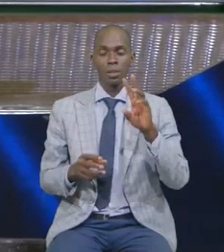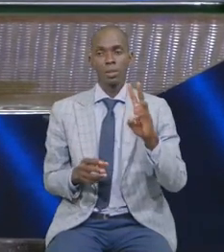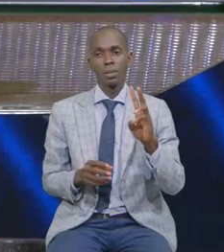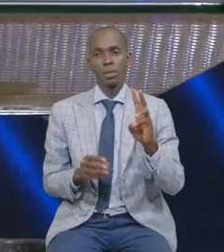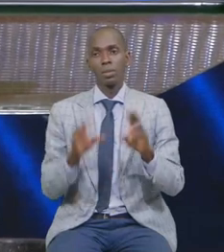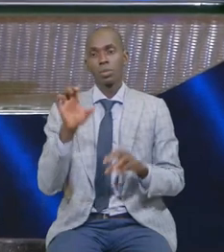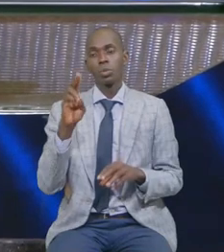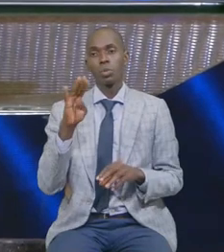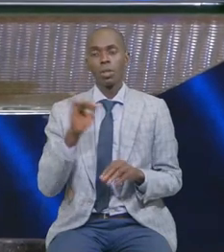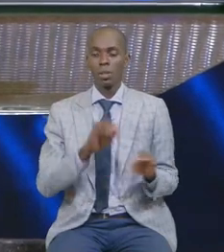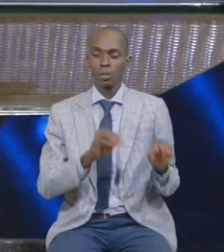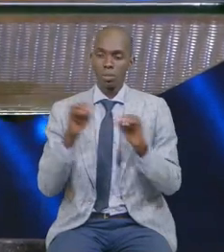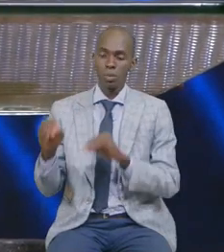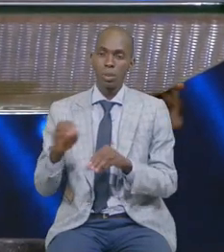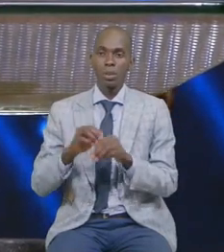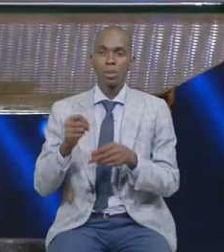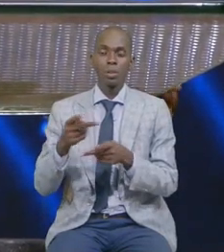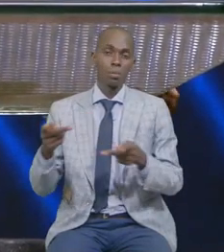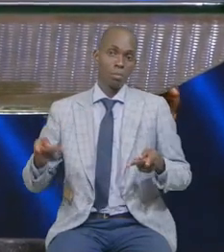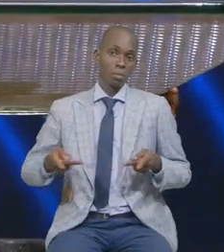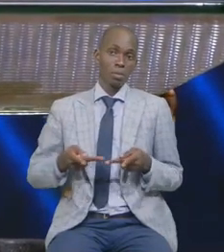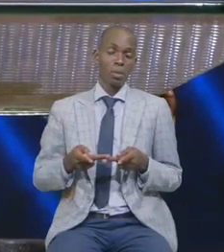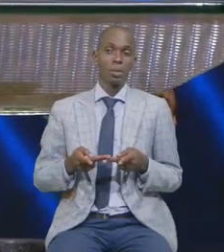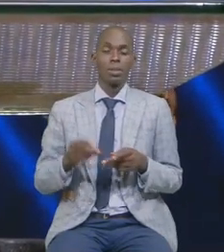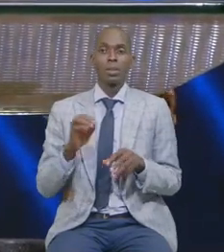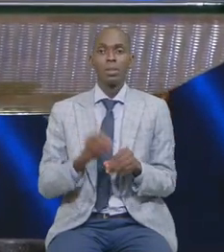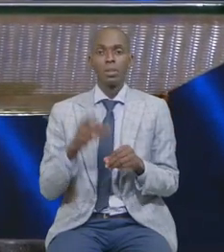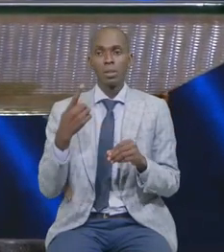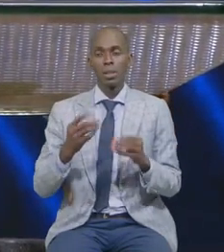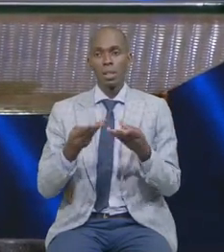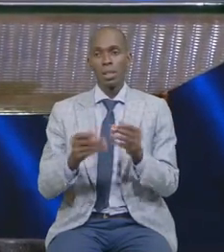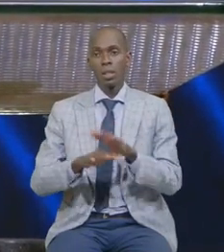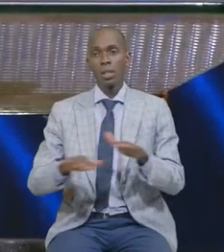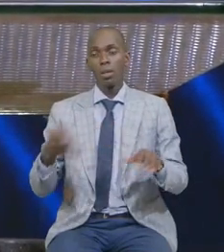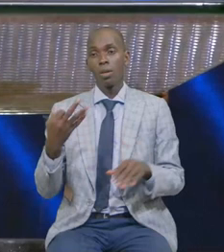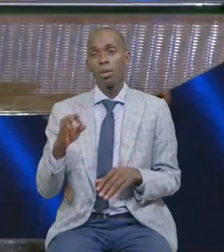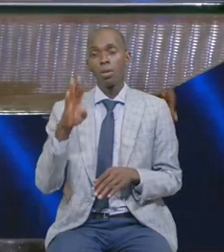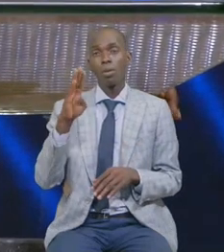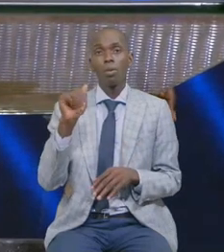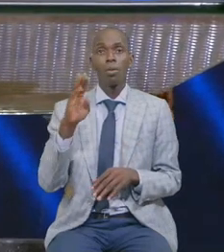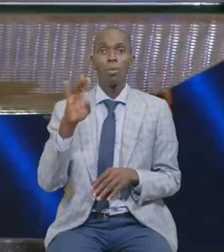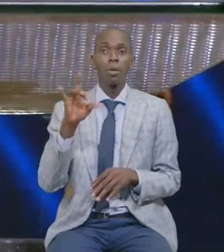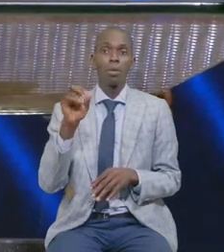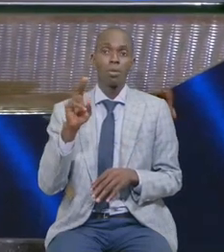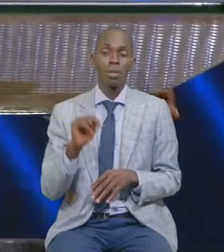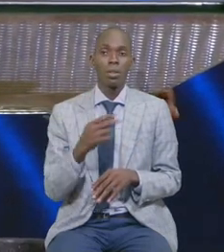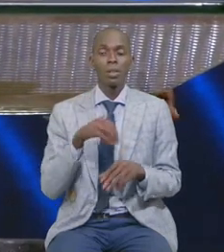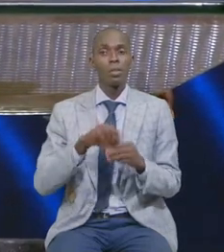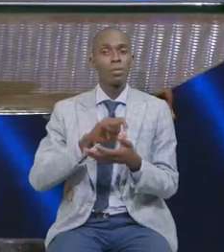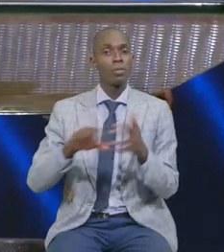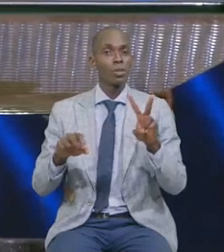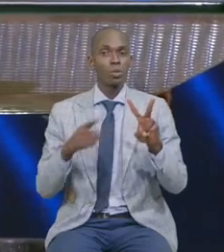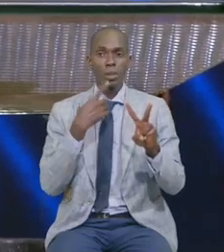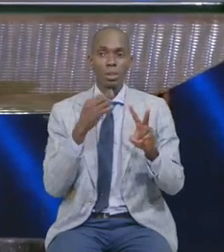in the plane of dura in the province of Babylon and then in verse 3 tells us it says